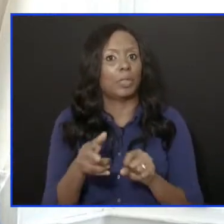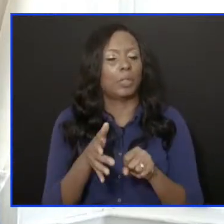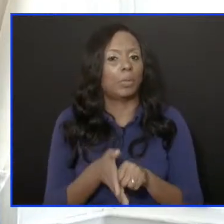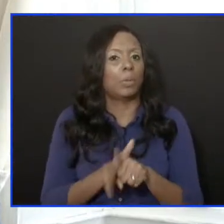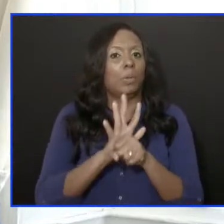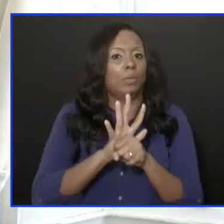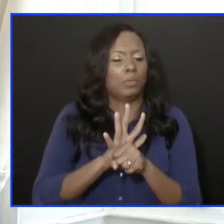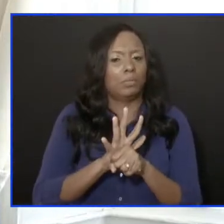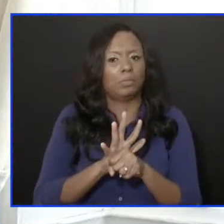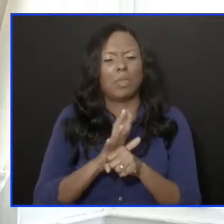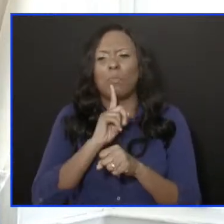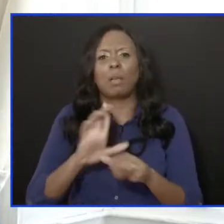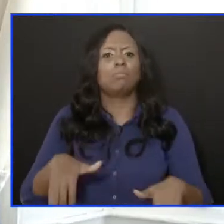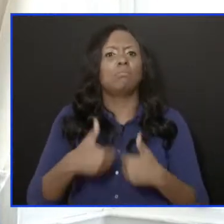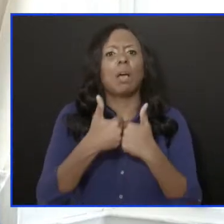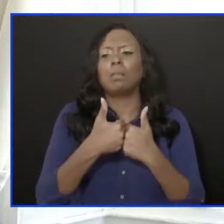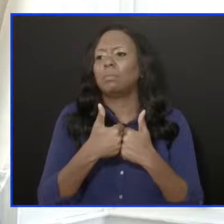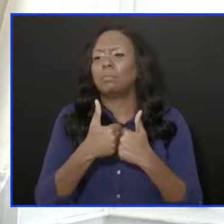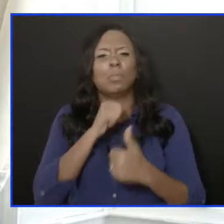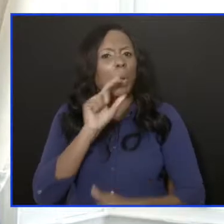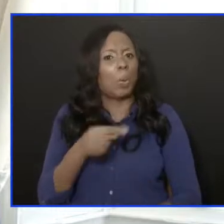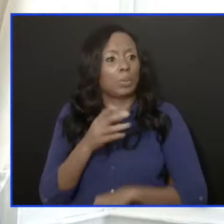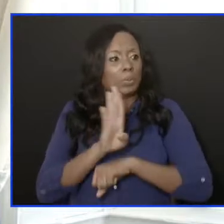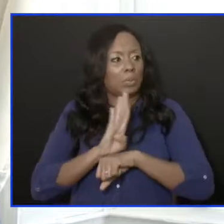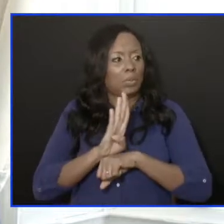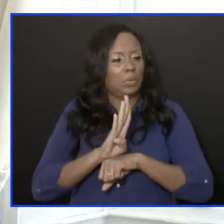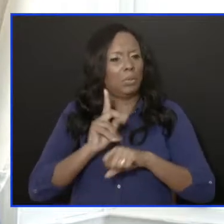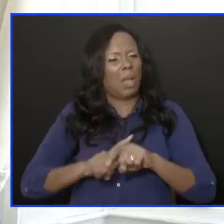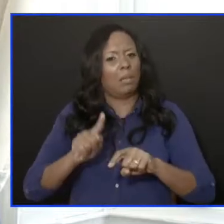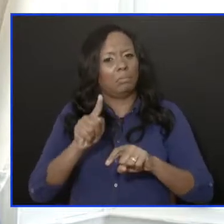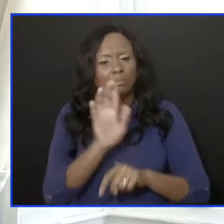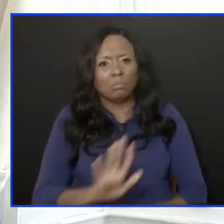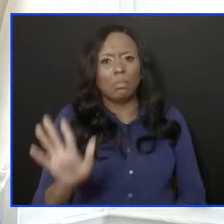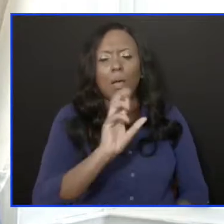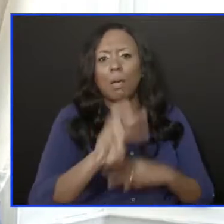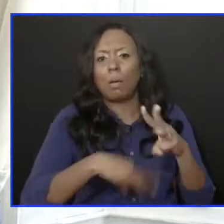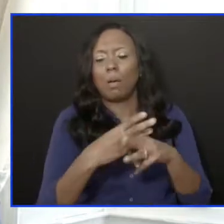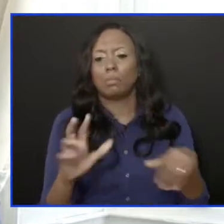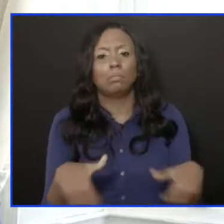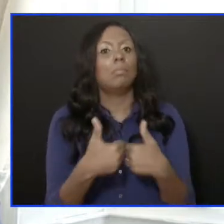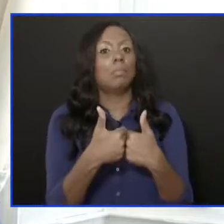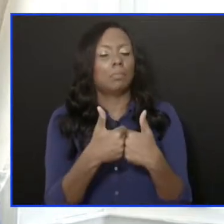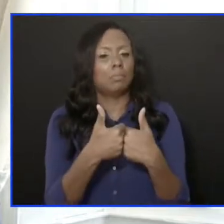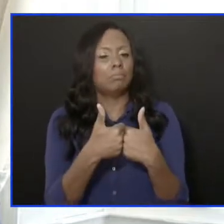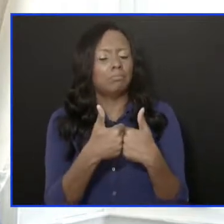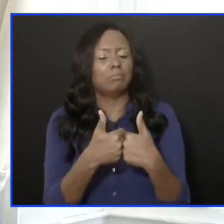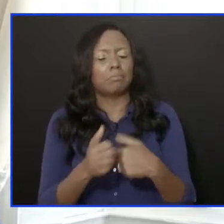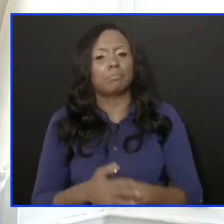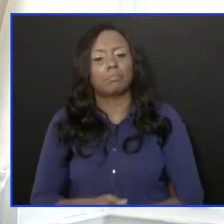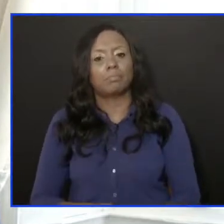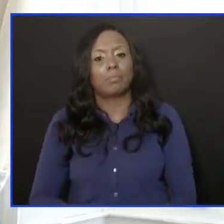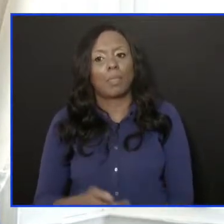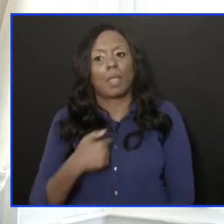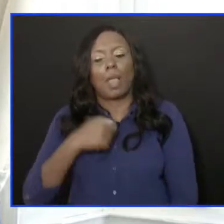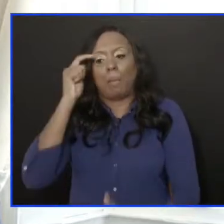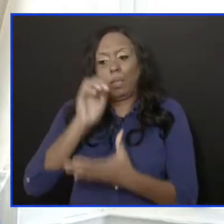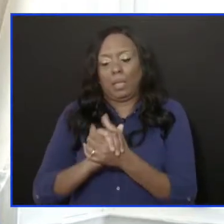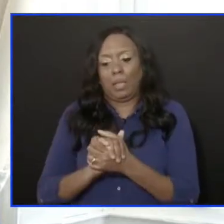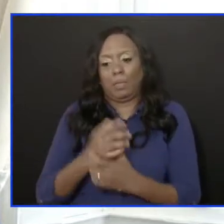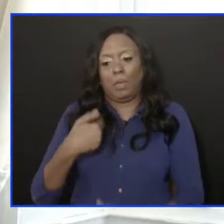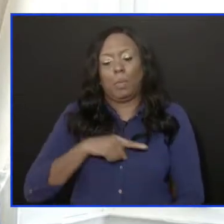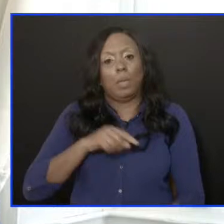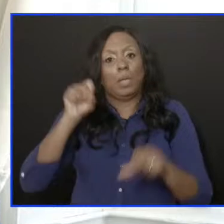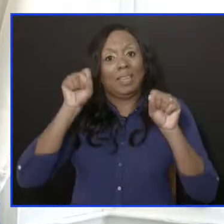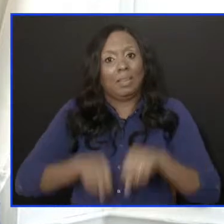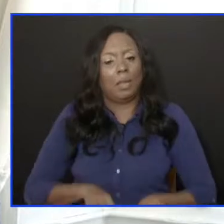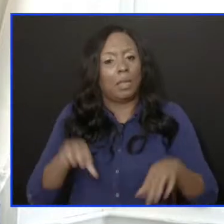been a challenge globally. It's not a Barbados challenge, but I believe certainly as citizens and residents of the country that we can do much